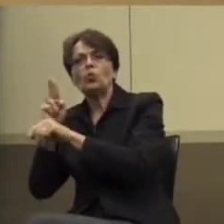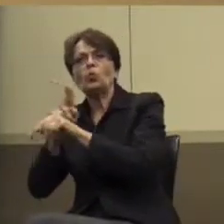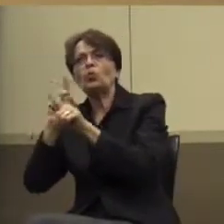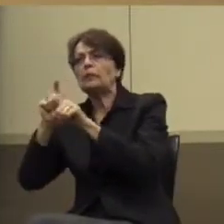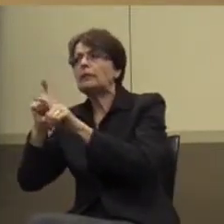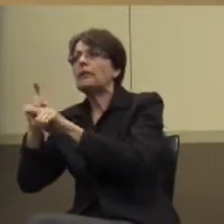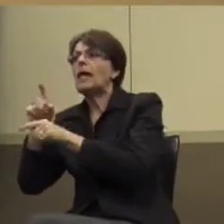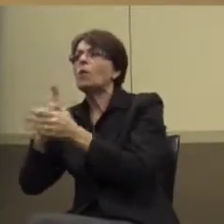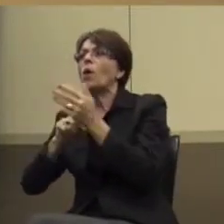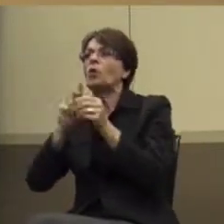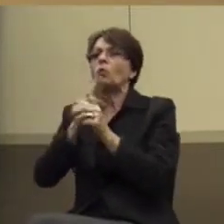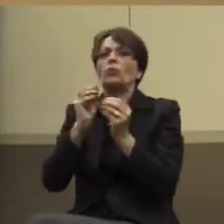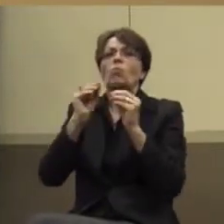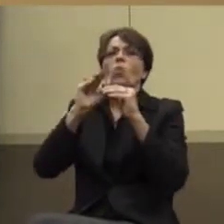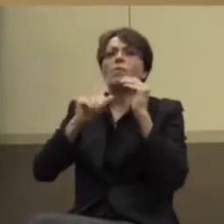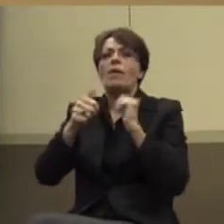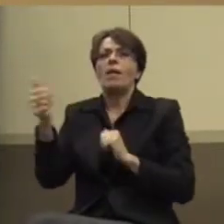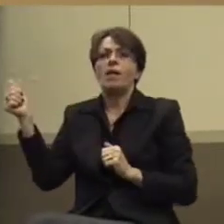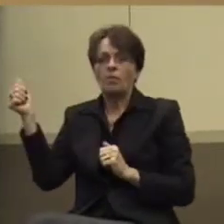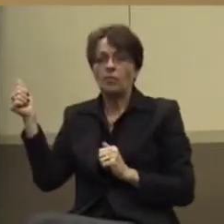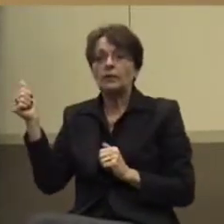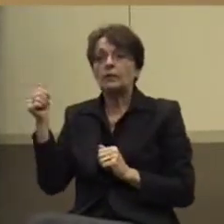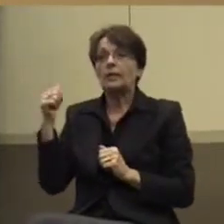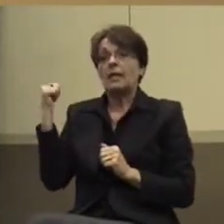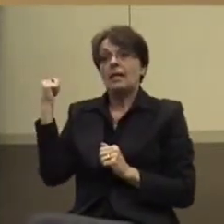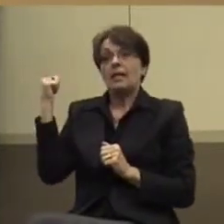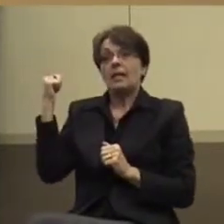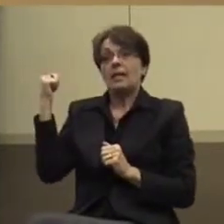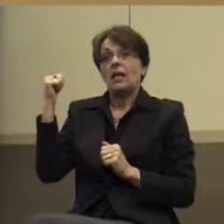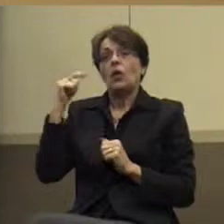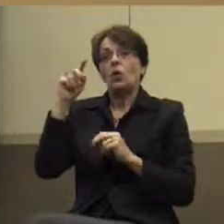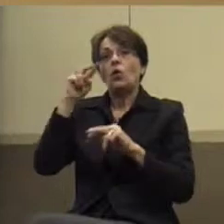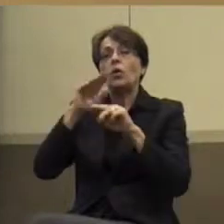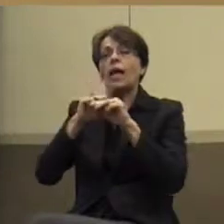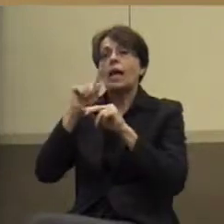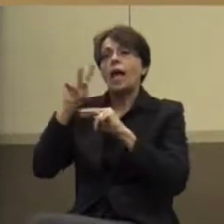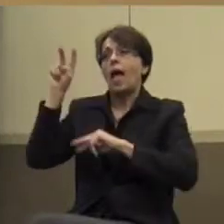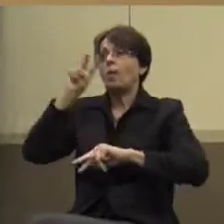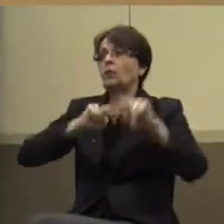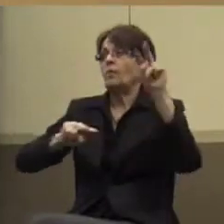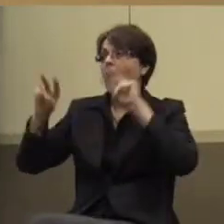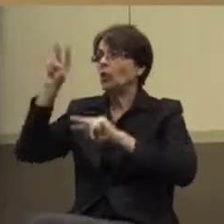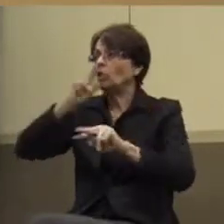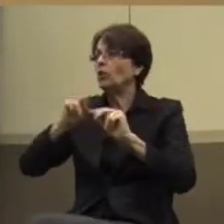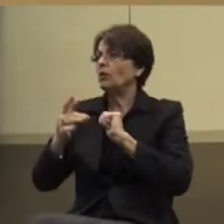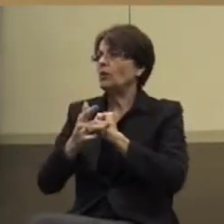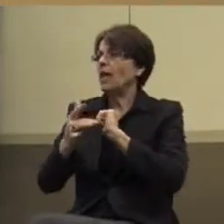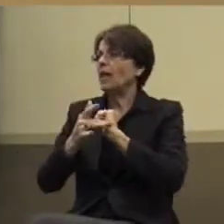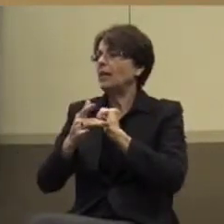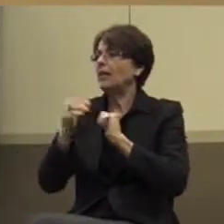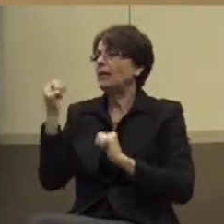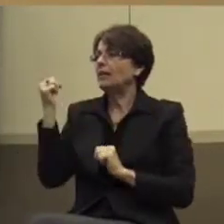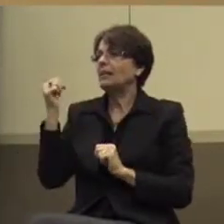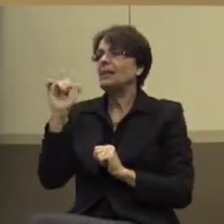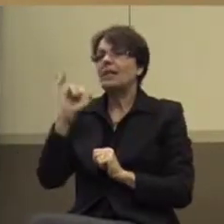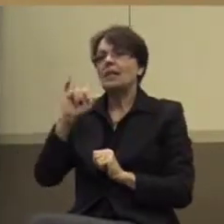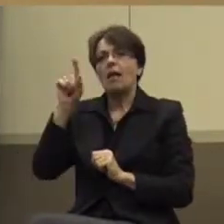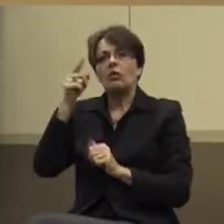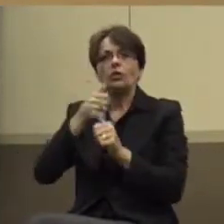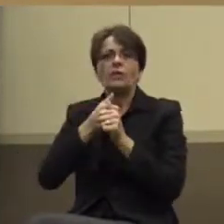more than others. Now this, when we look at observation techniques, well, this just